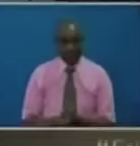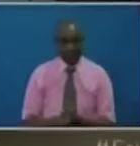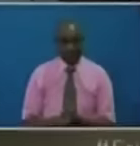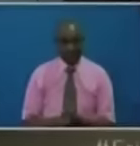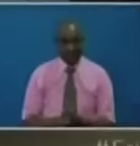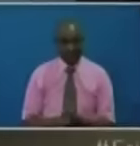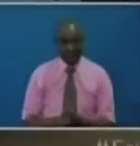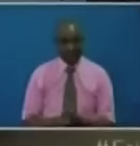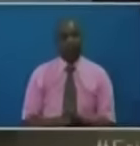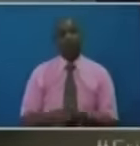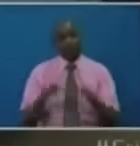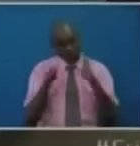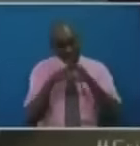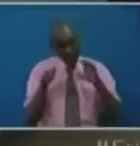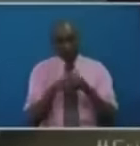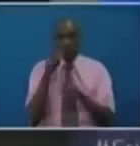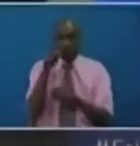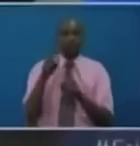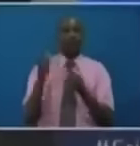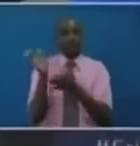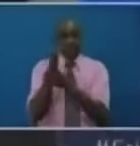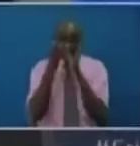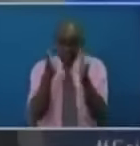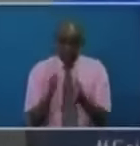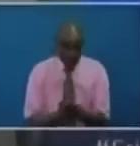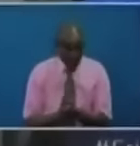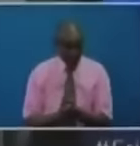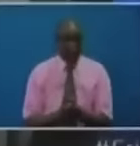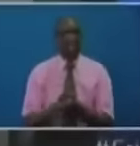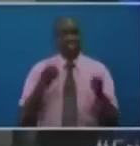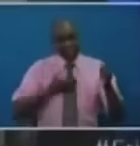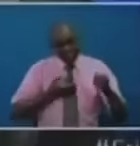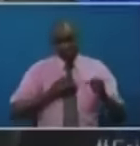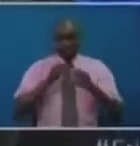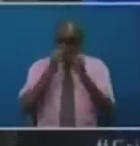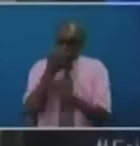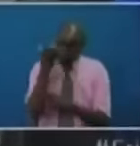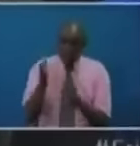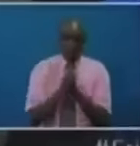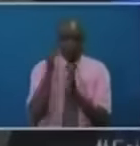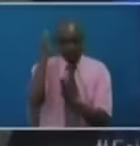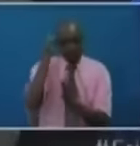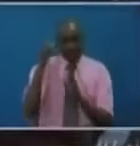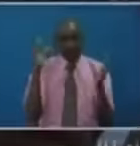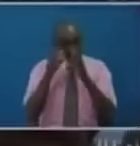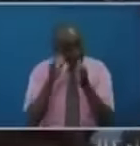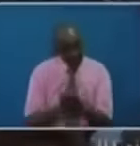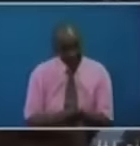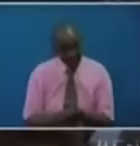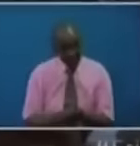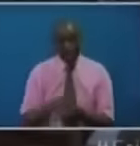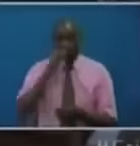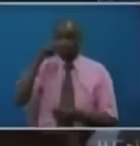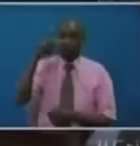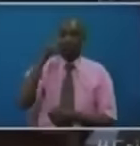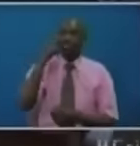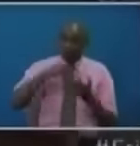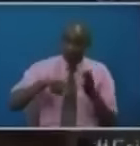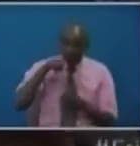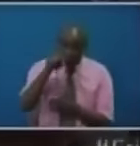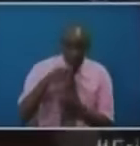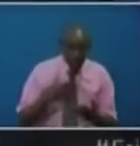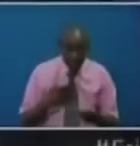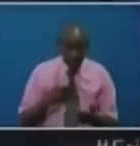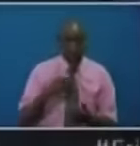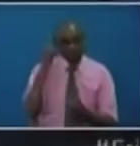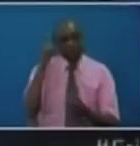...to meetings with members of the diplomatic corps, civil society organizations and political parties, Mkapa says he has been on